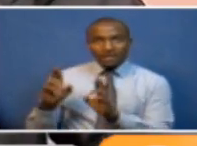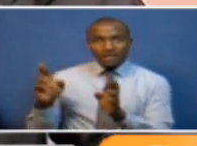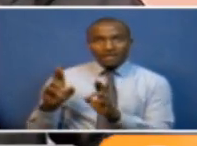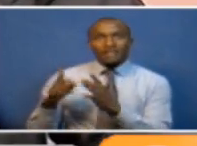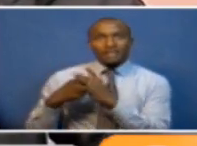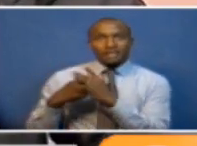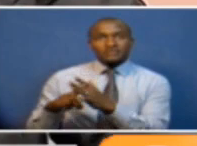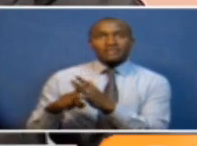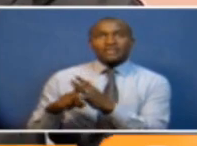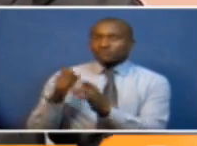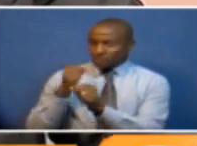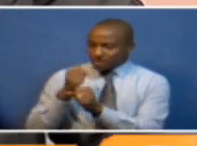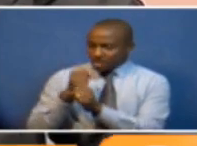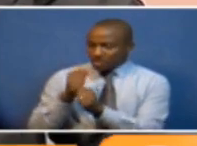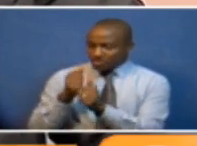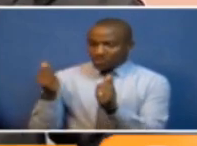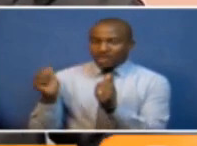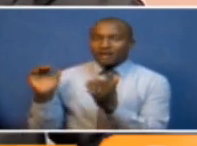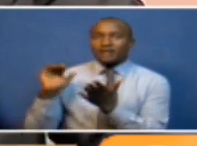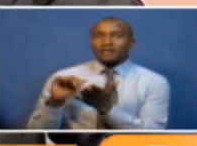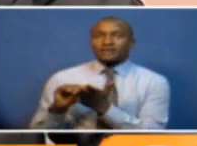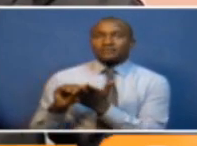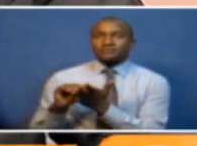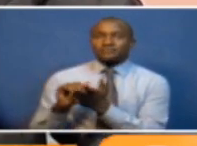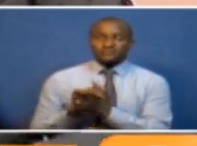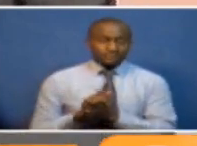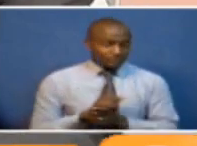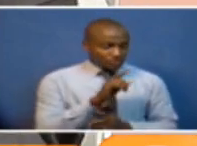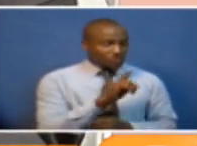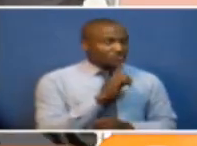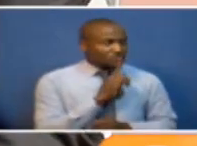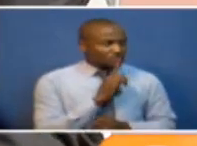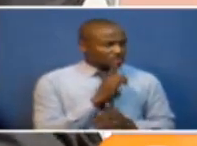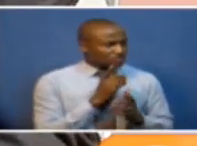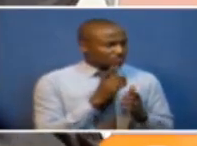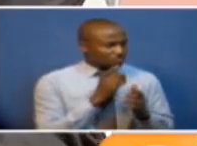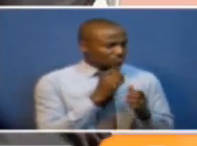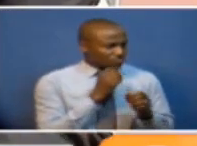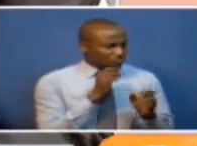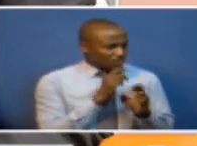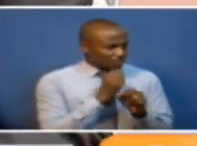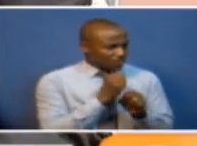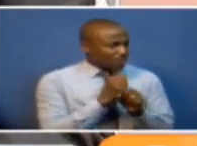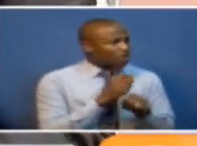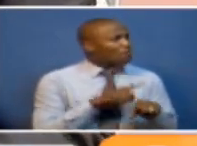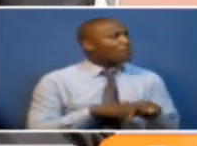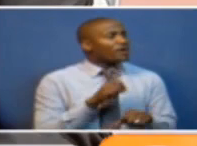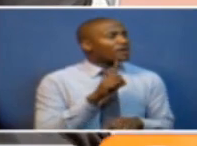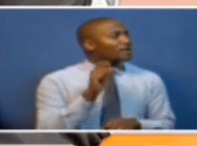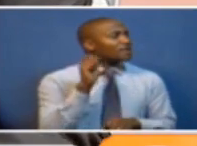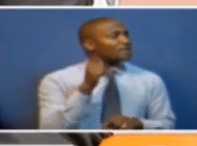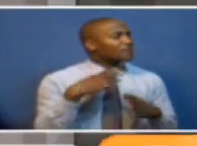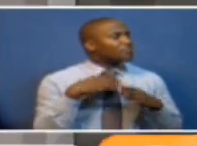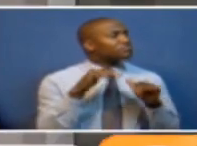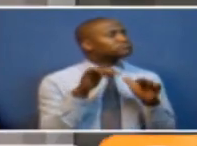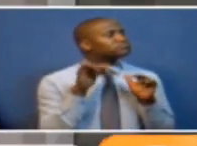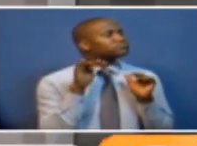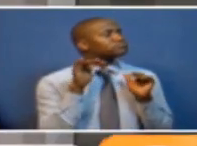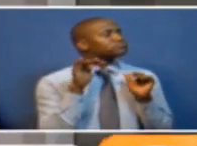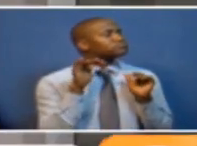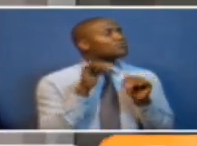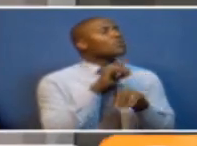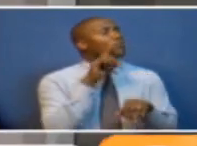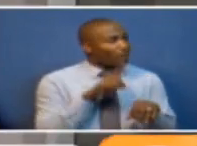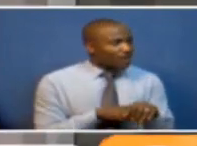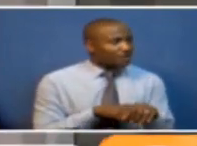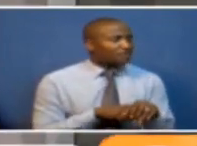to getting the line on track. When you say getting the line on track, what is the deadline? When can Kenyans expect this power